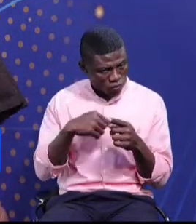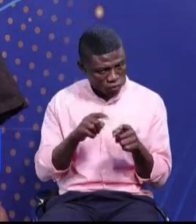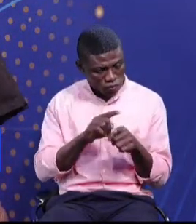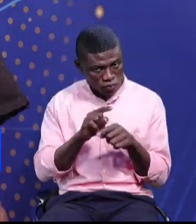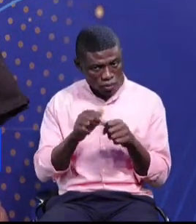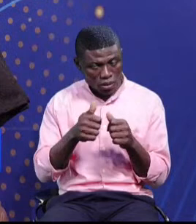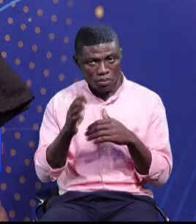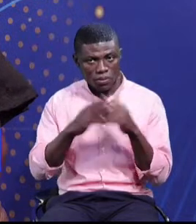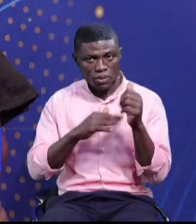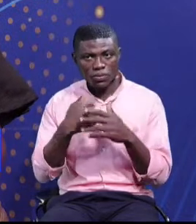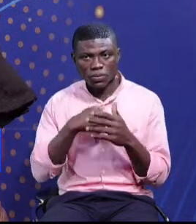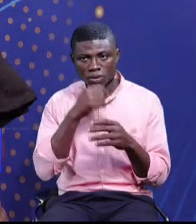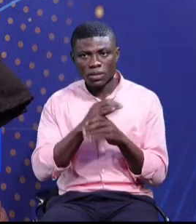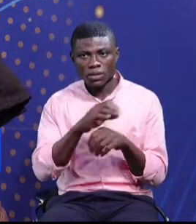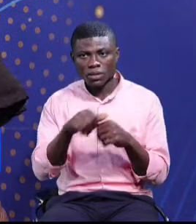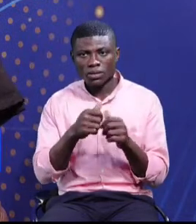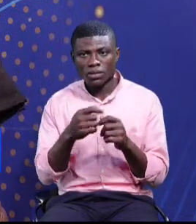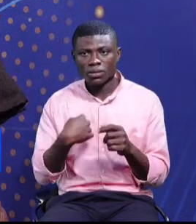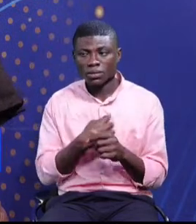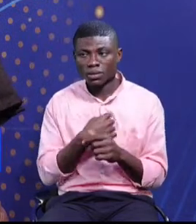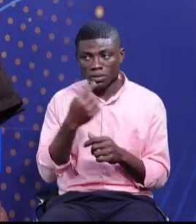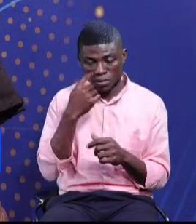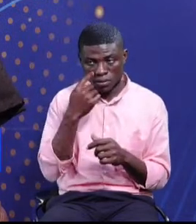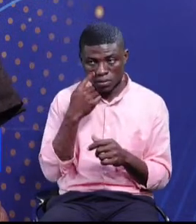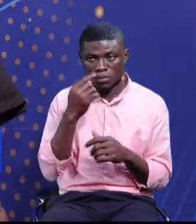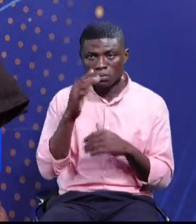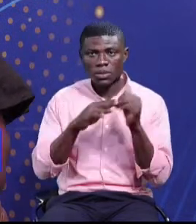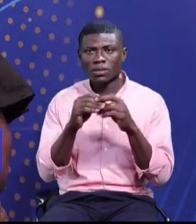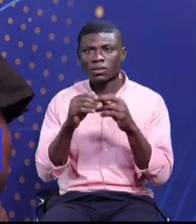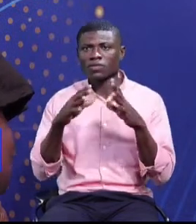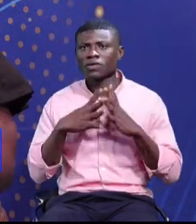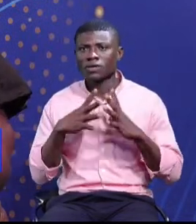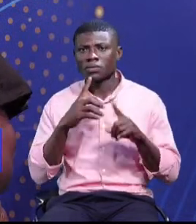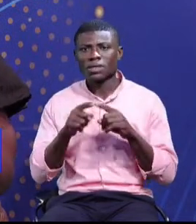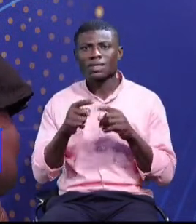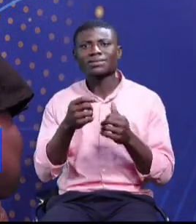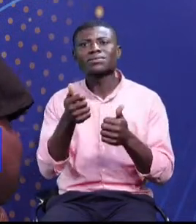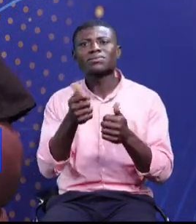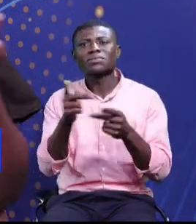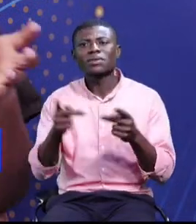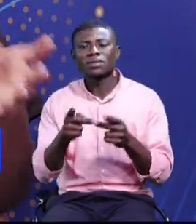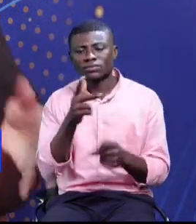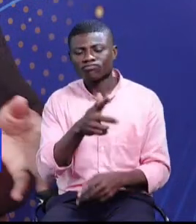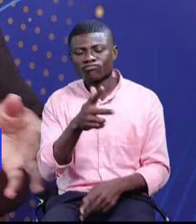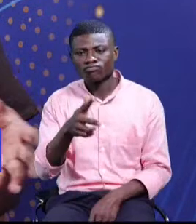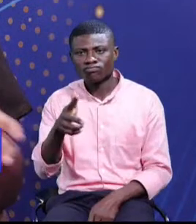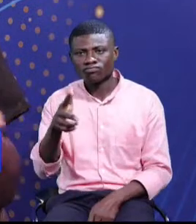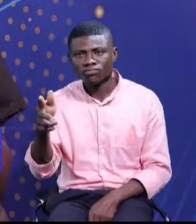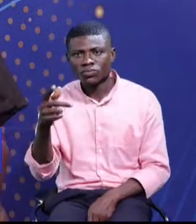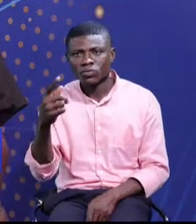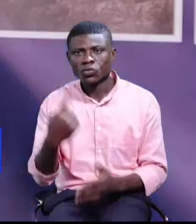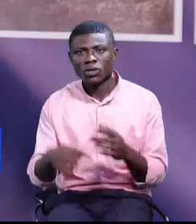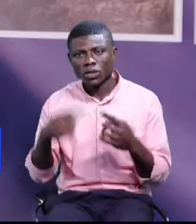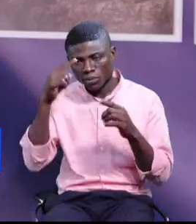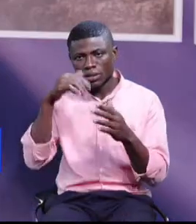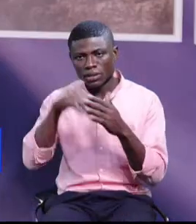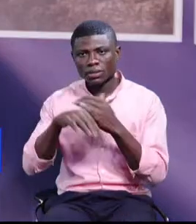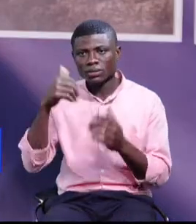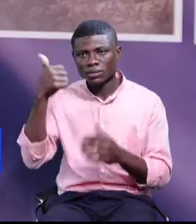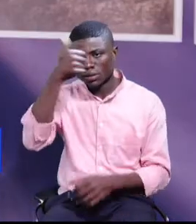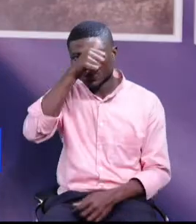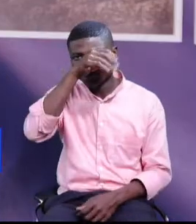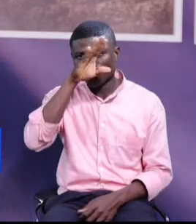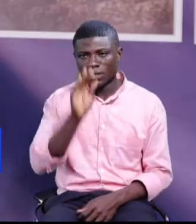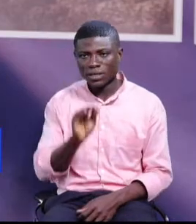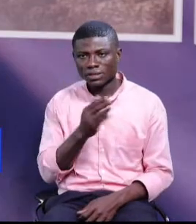of our buildings, right? So they're looking at grade A retail space, but it's not quite matching up to what happens in South Africa and stuff like